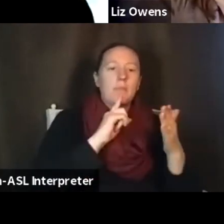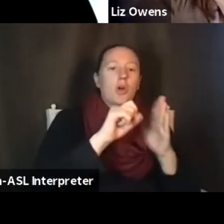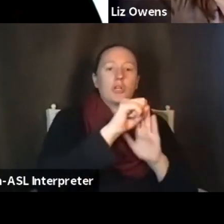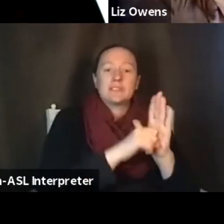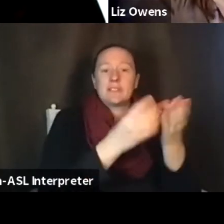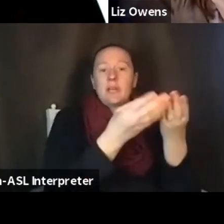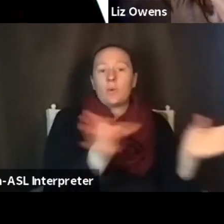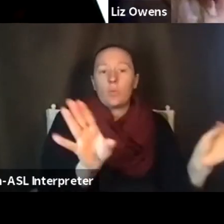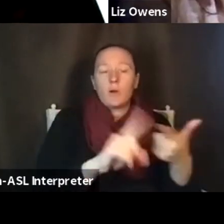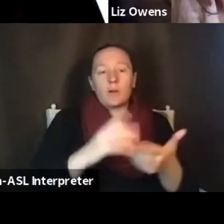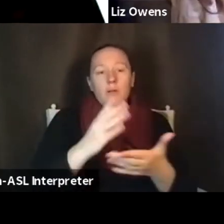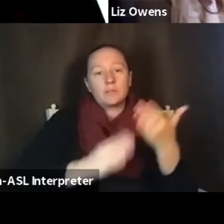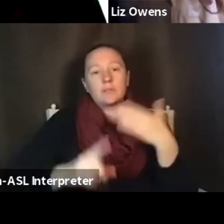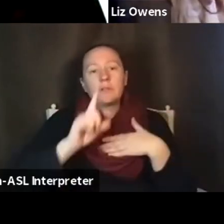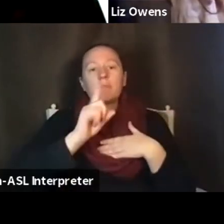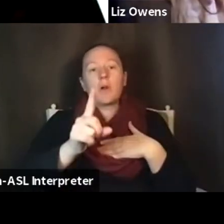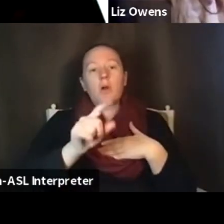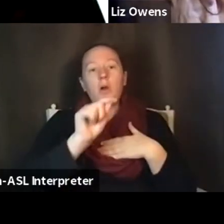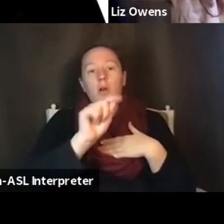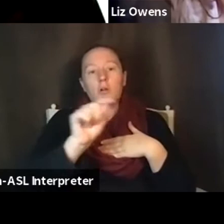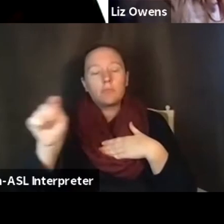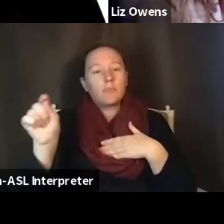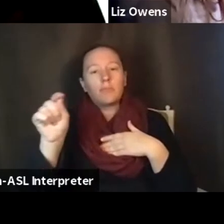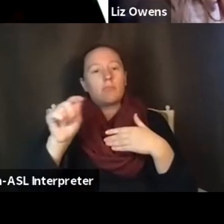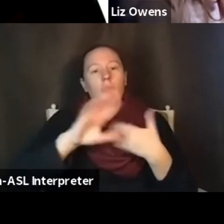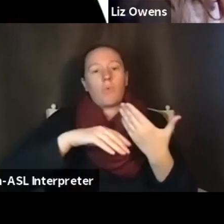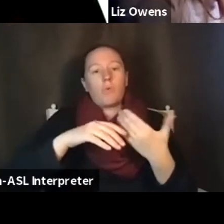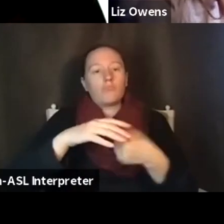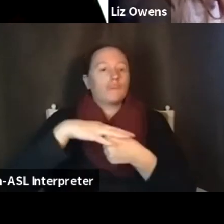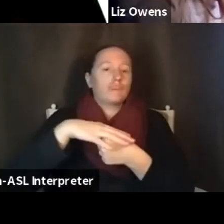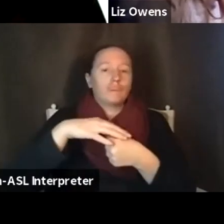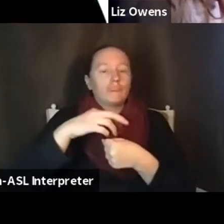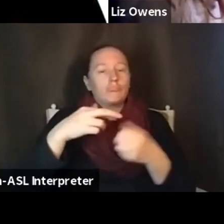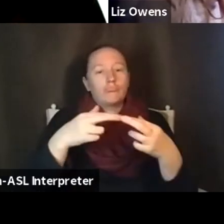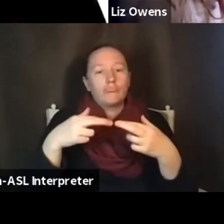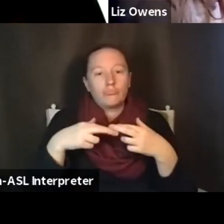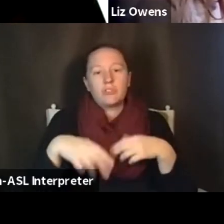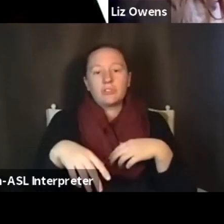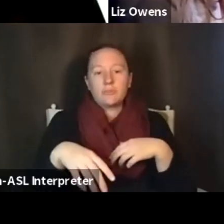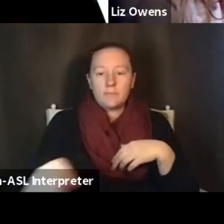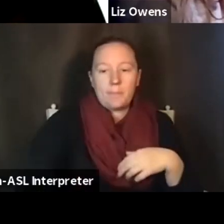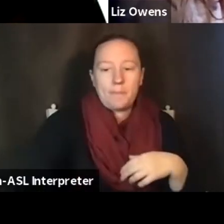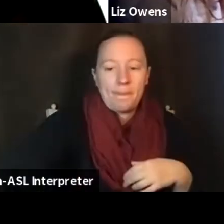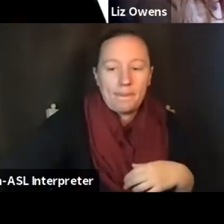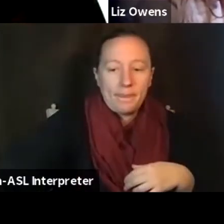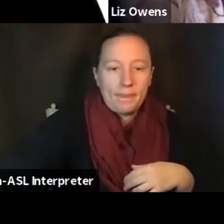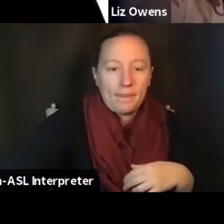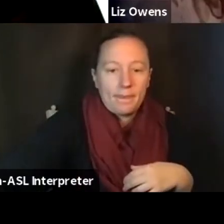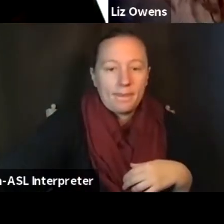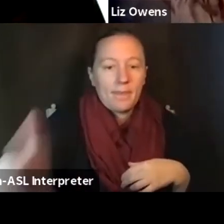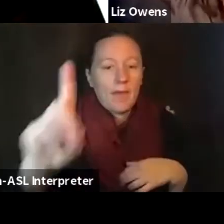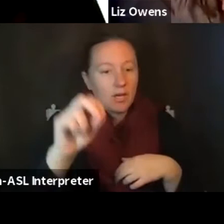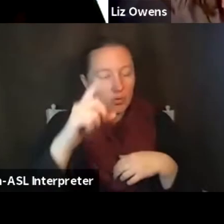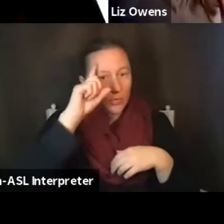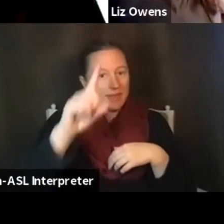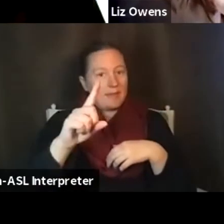are more detailed than that. So we are happy to try to help people take that data a step down. I do think that our hope is,